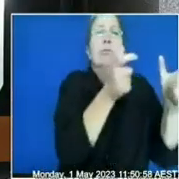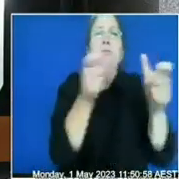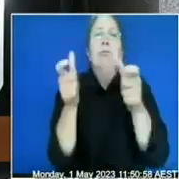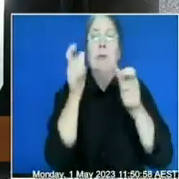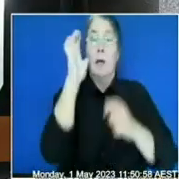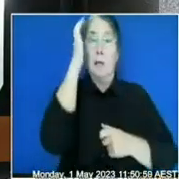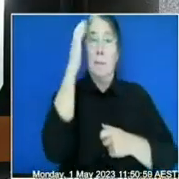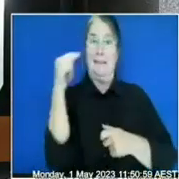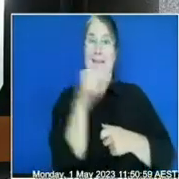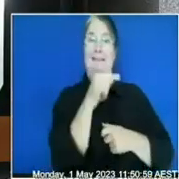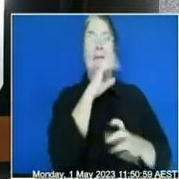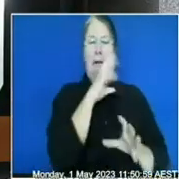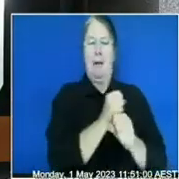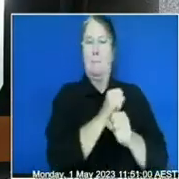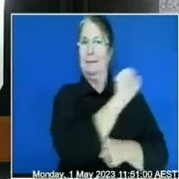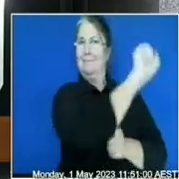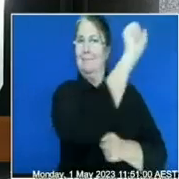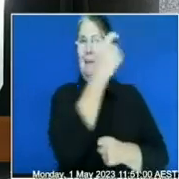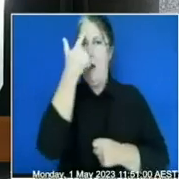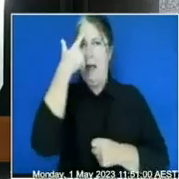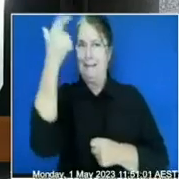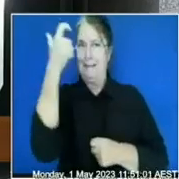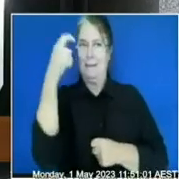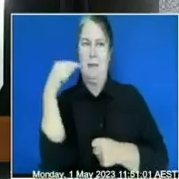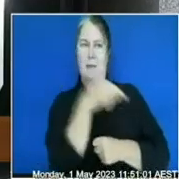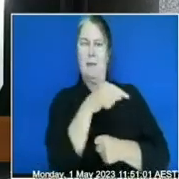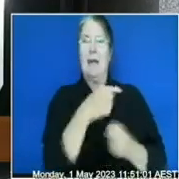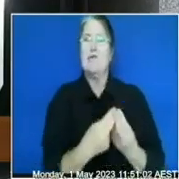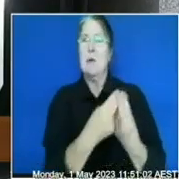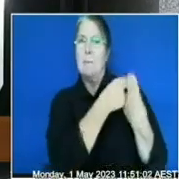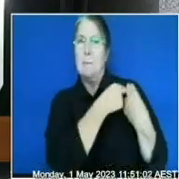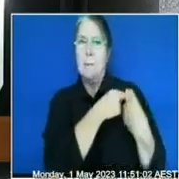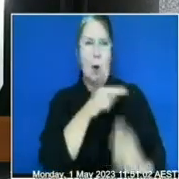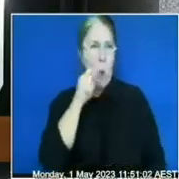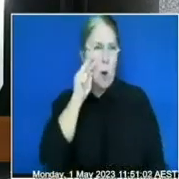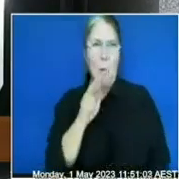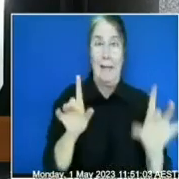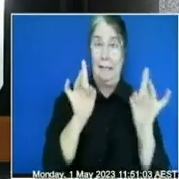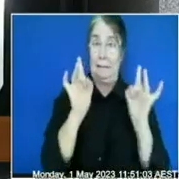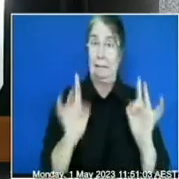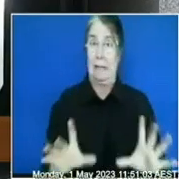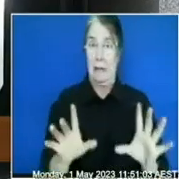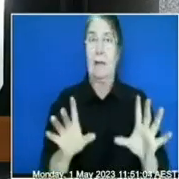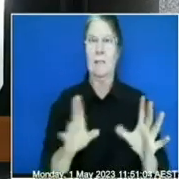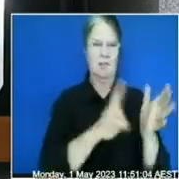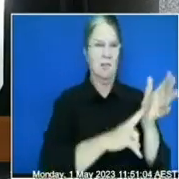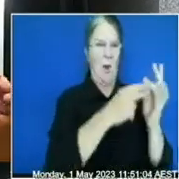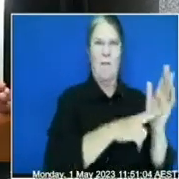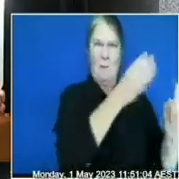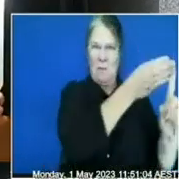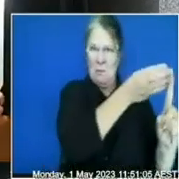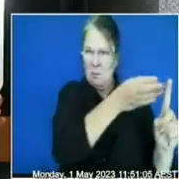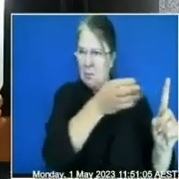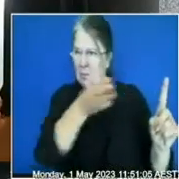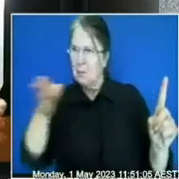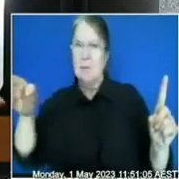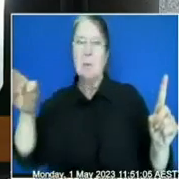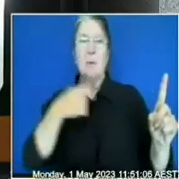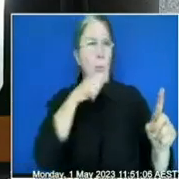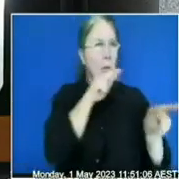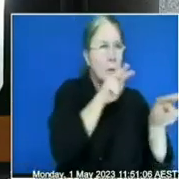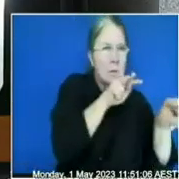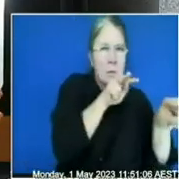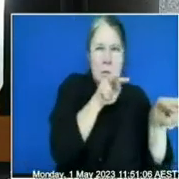you say, Commissioner Hunter, that the implementation is happening in time for November. So both, so the overarching plan's in development at the